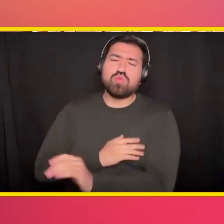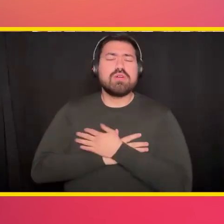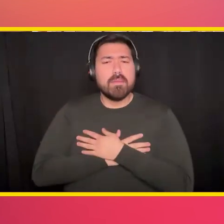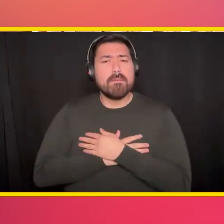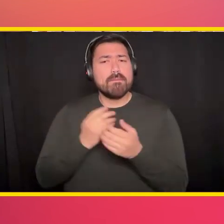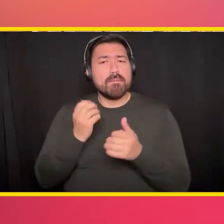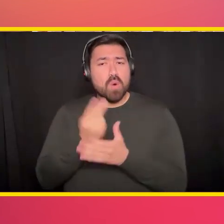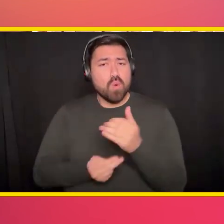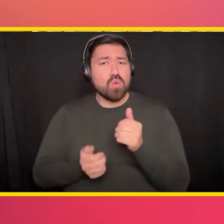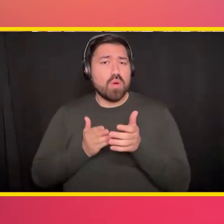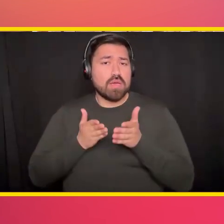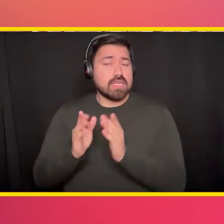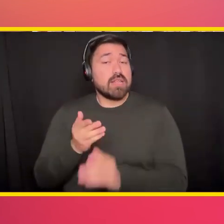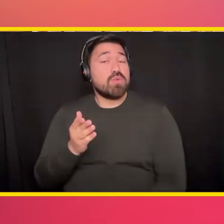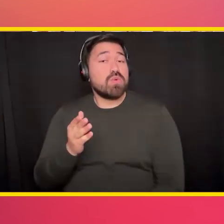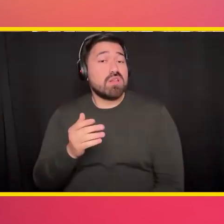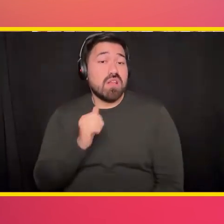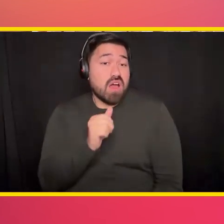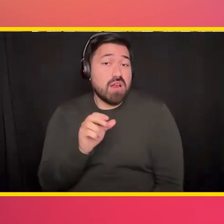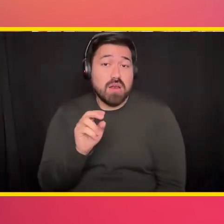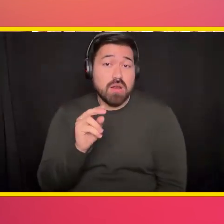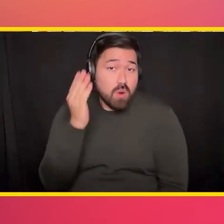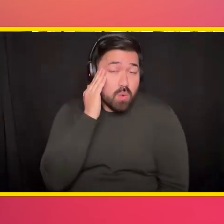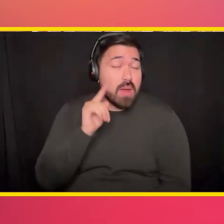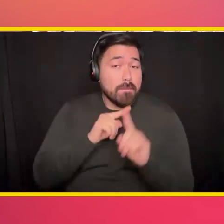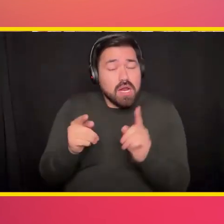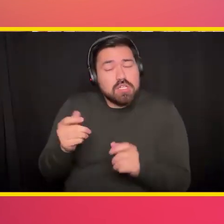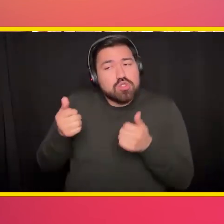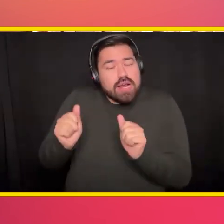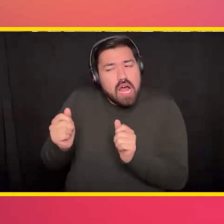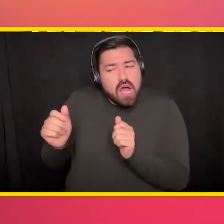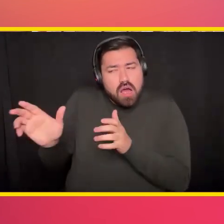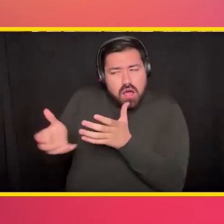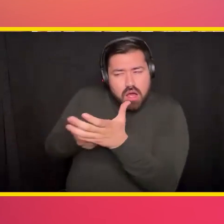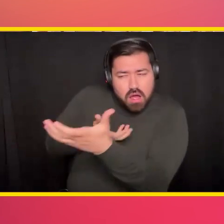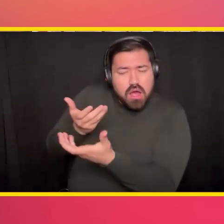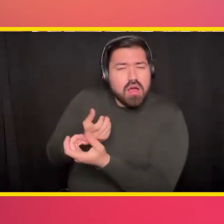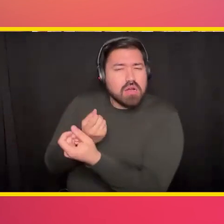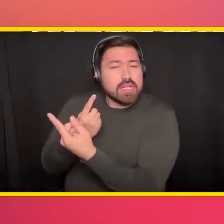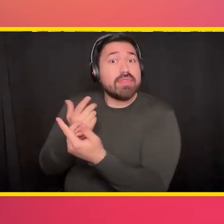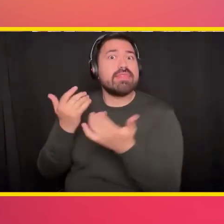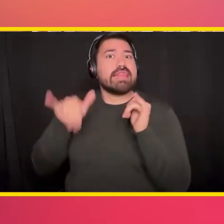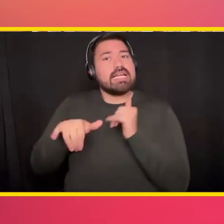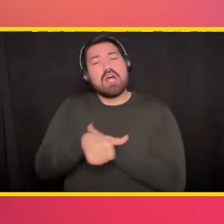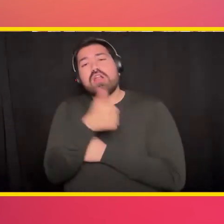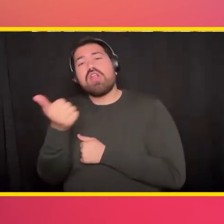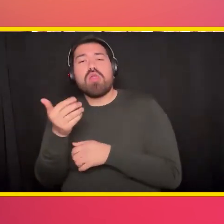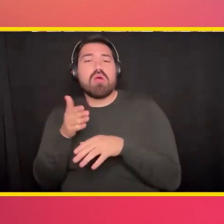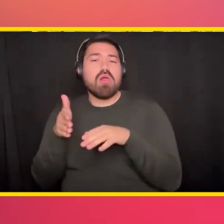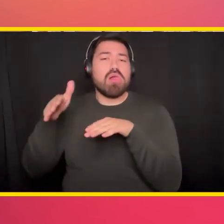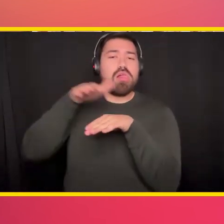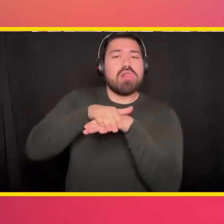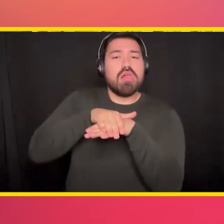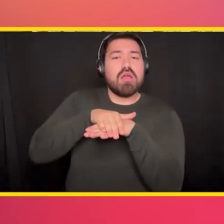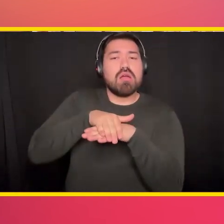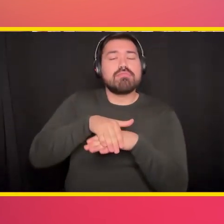having knowing what that is. So I would say that's another layer. If you are able to